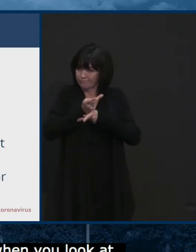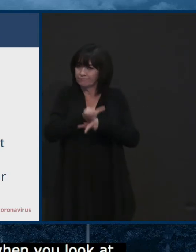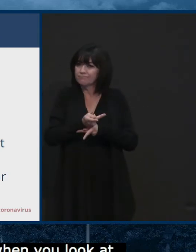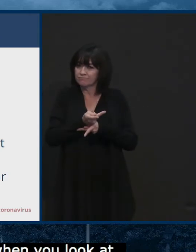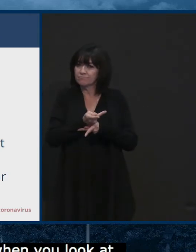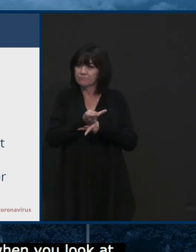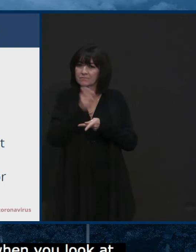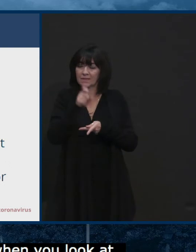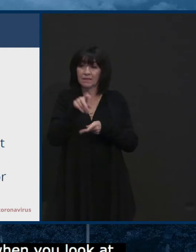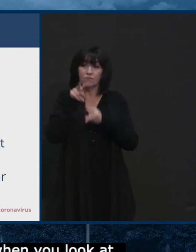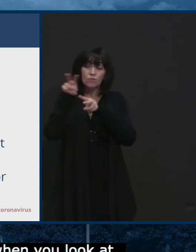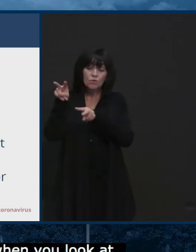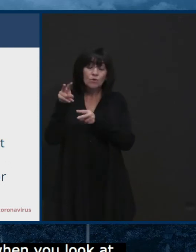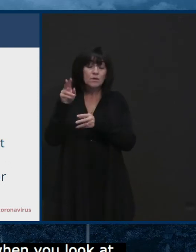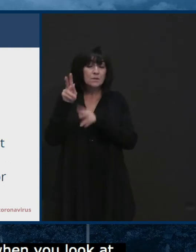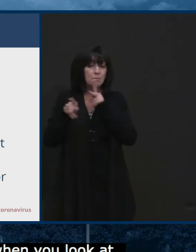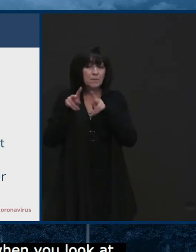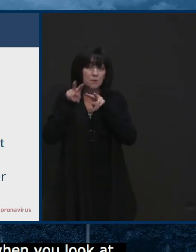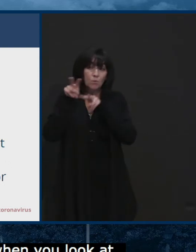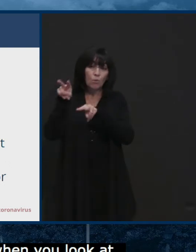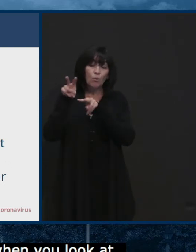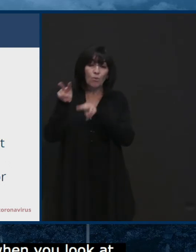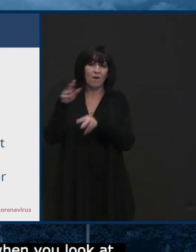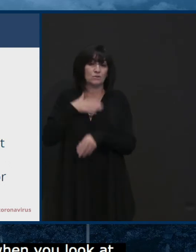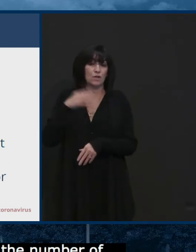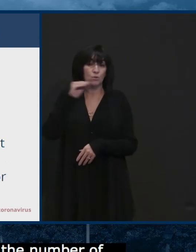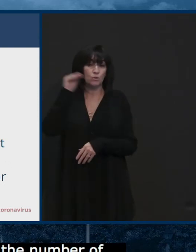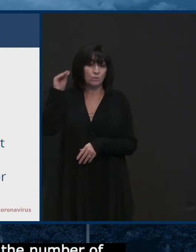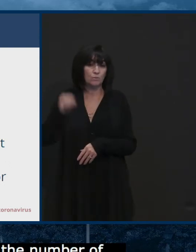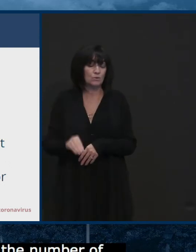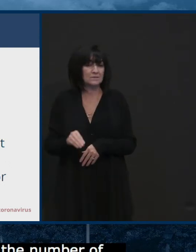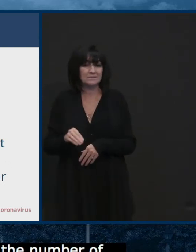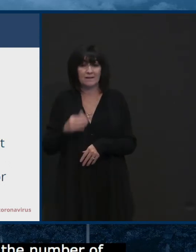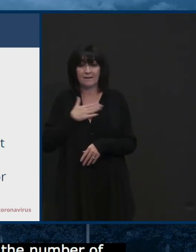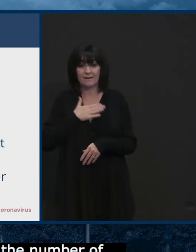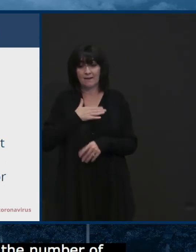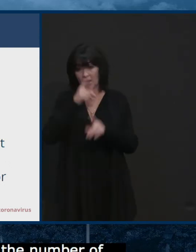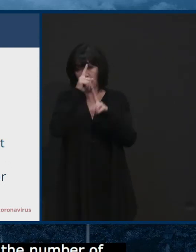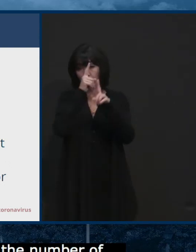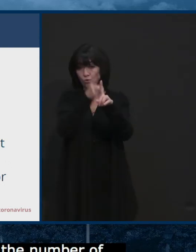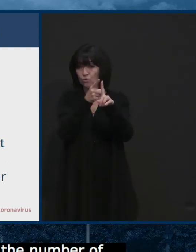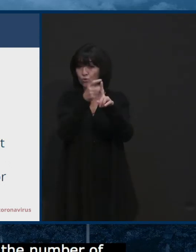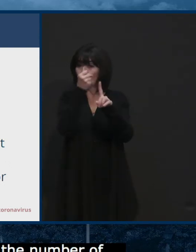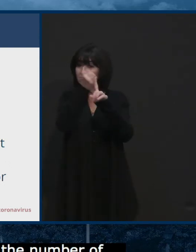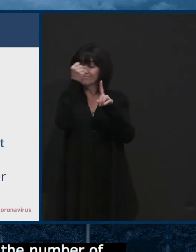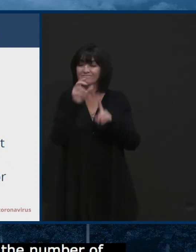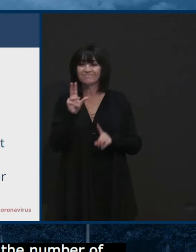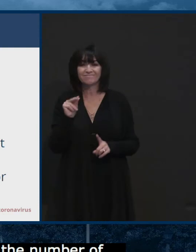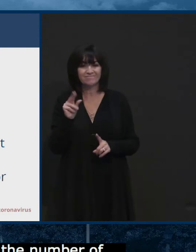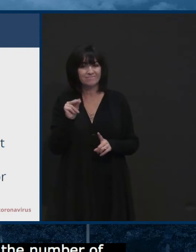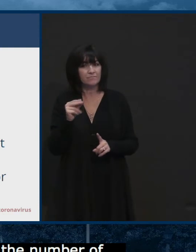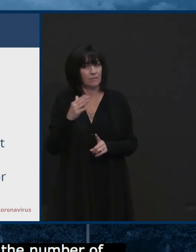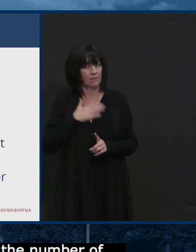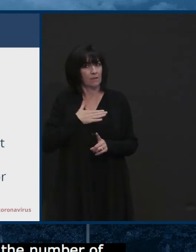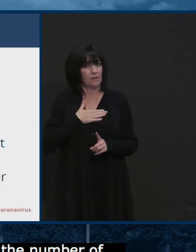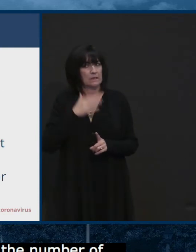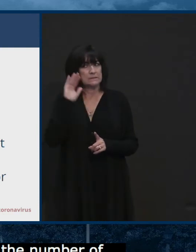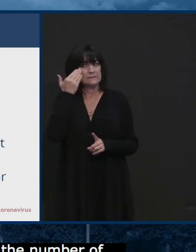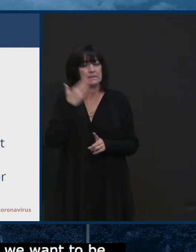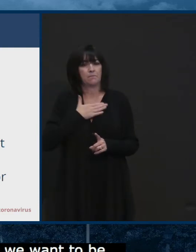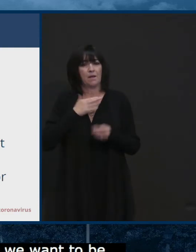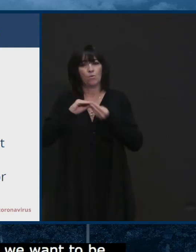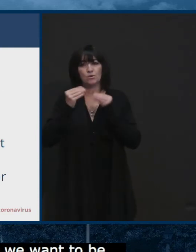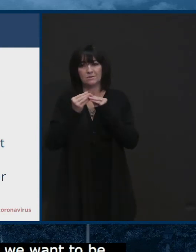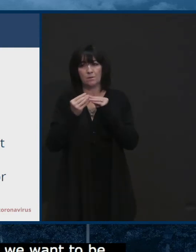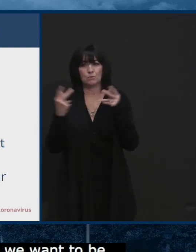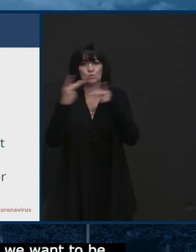positive. Again, we're not where we want to be. The percent positives are getting worse. The number of positive cases are